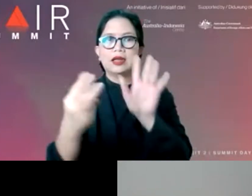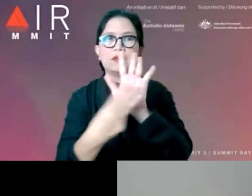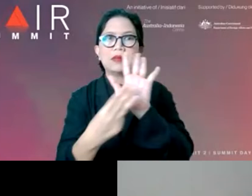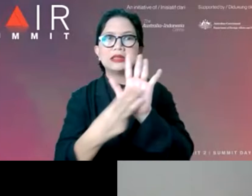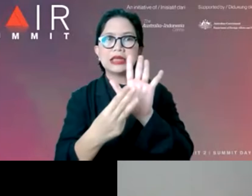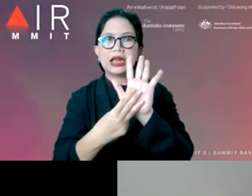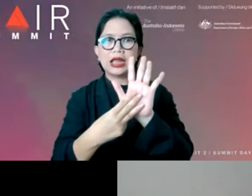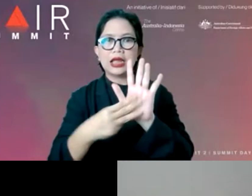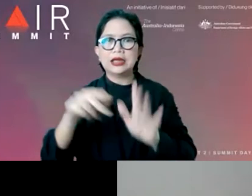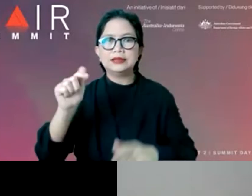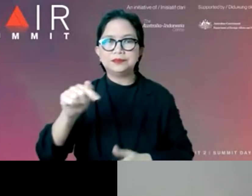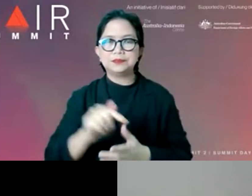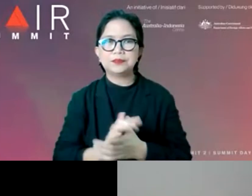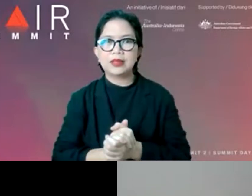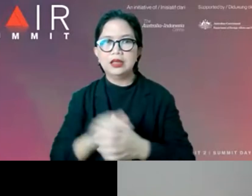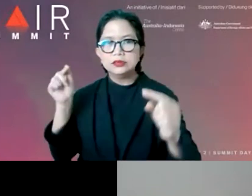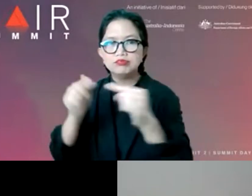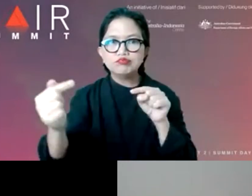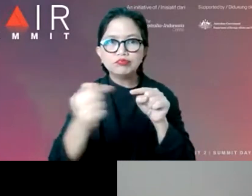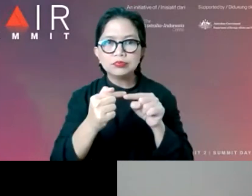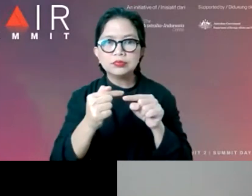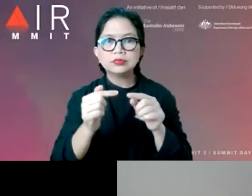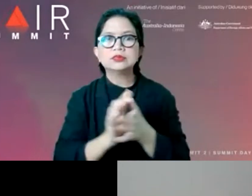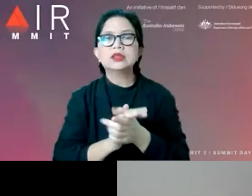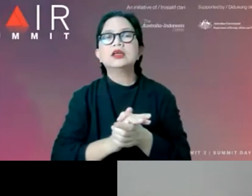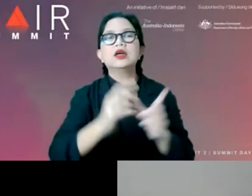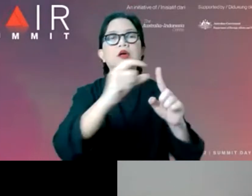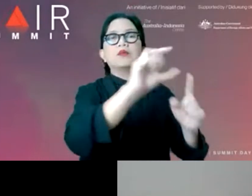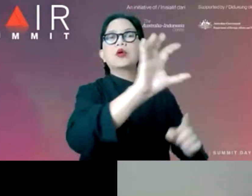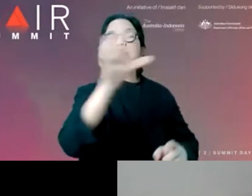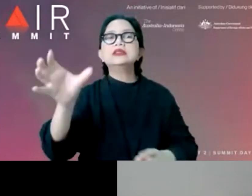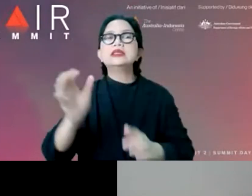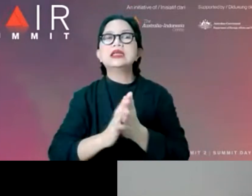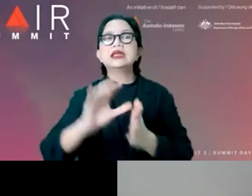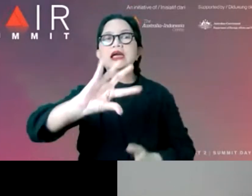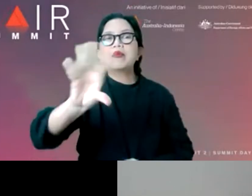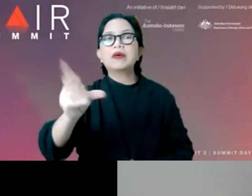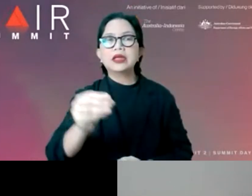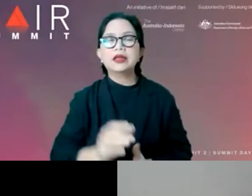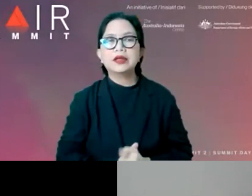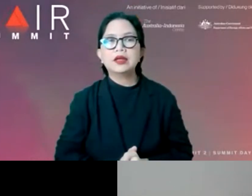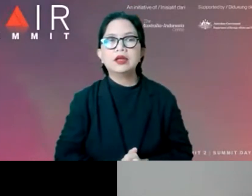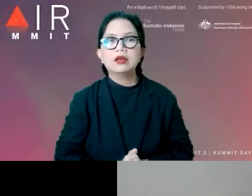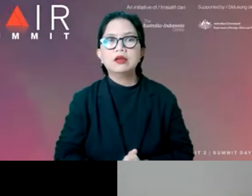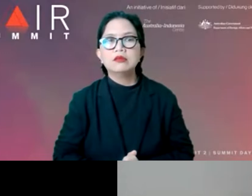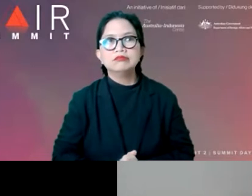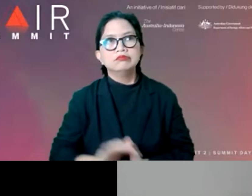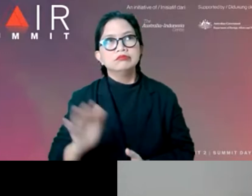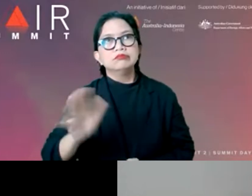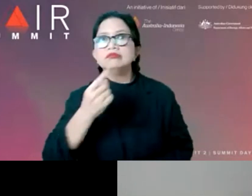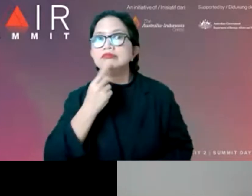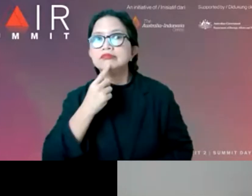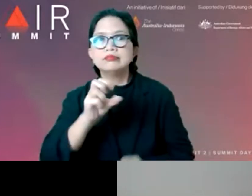and district actually happen not only for the COVID-19 or specific situation